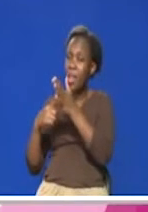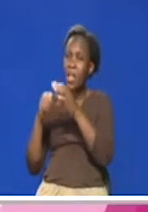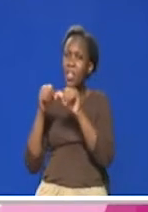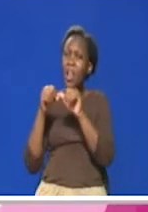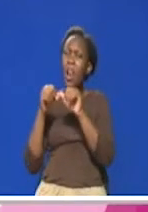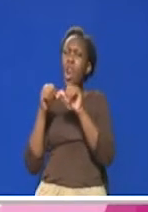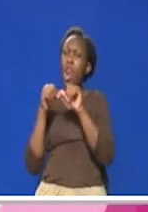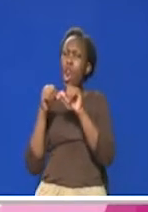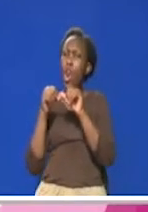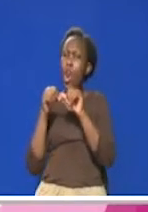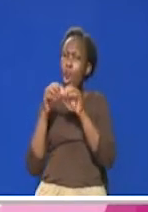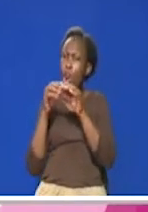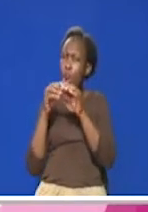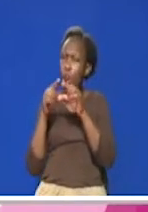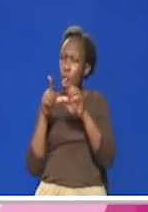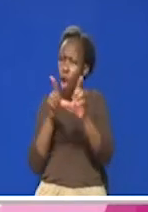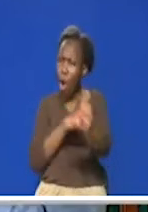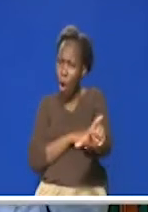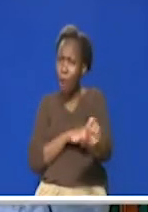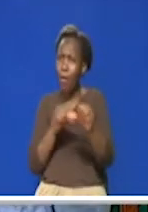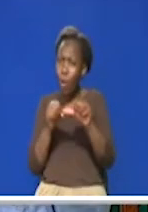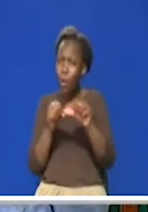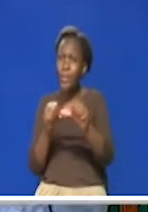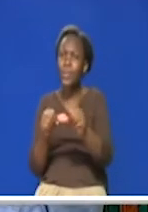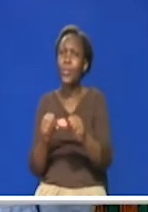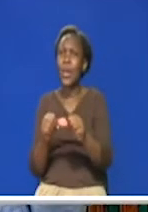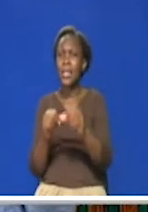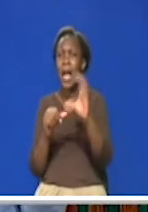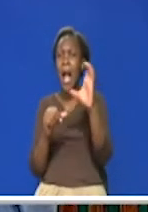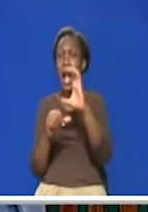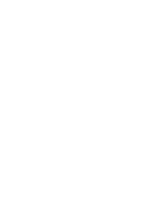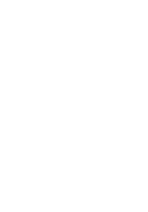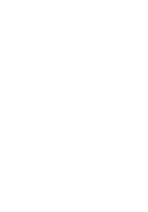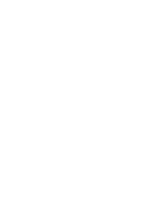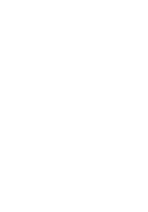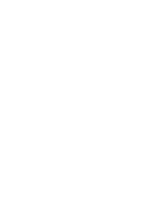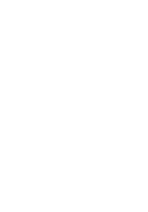carbon chain there are 6 carbon atoms, and that becomes hexane.